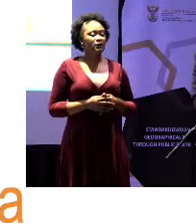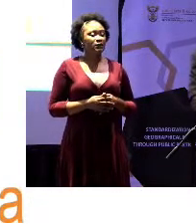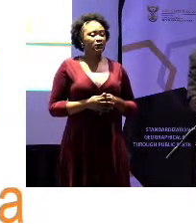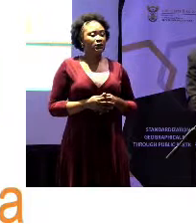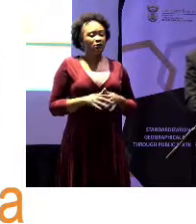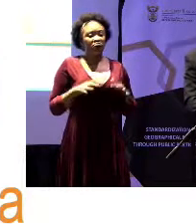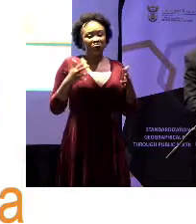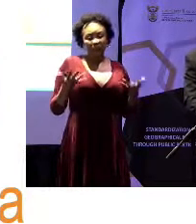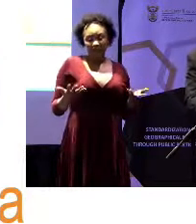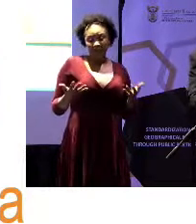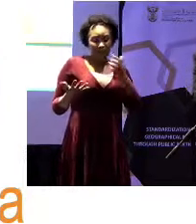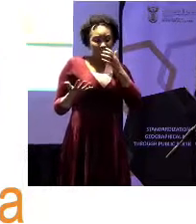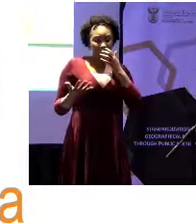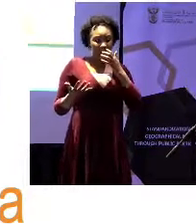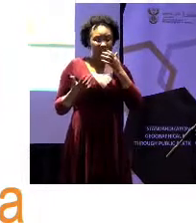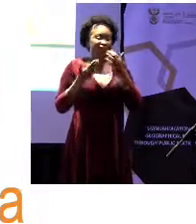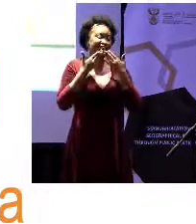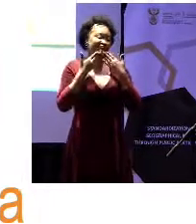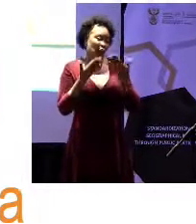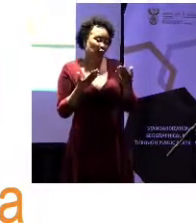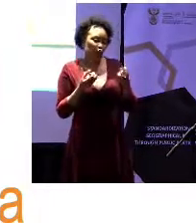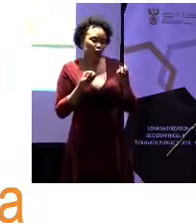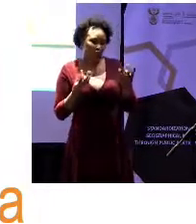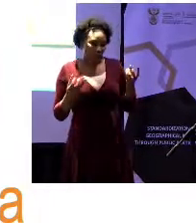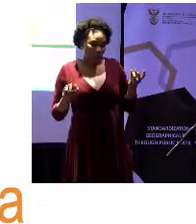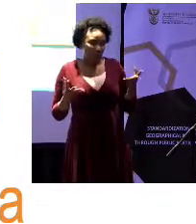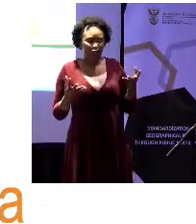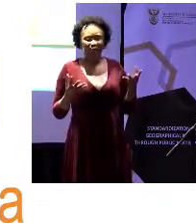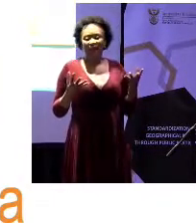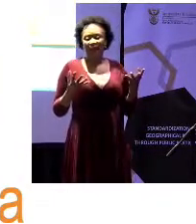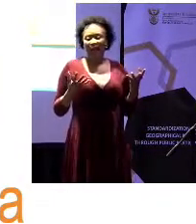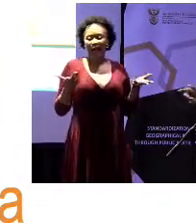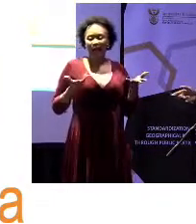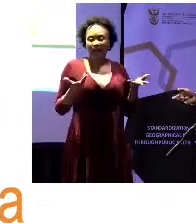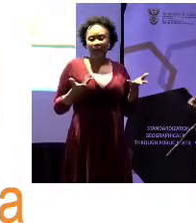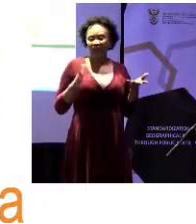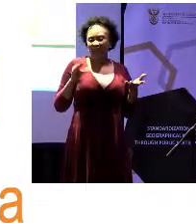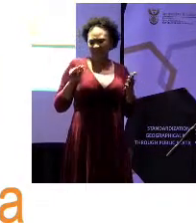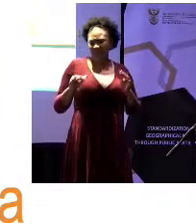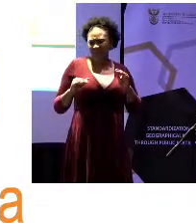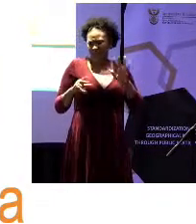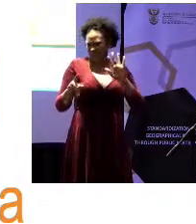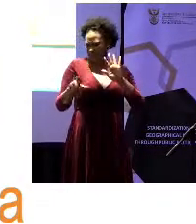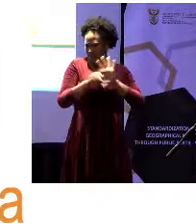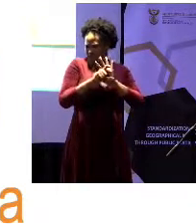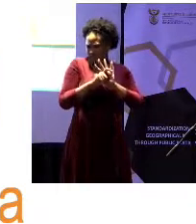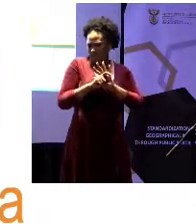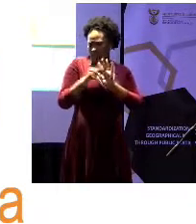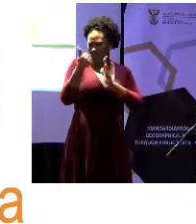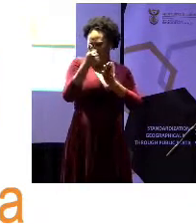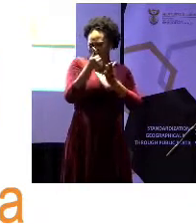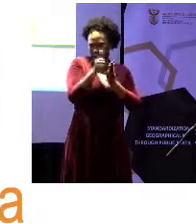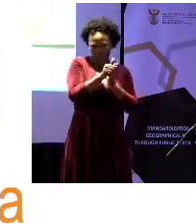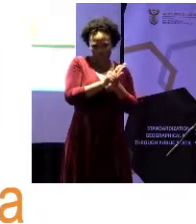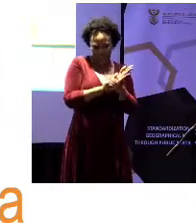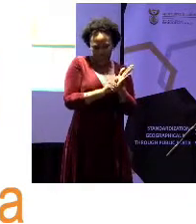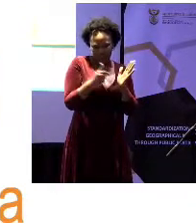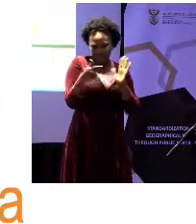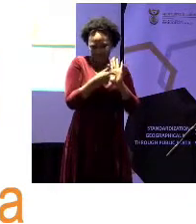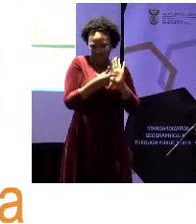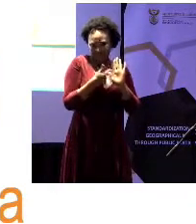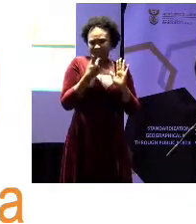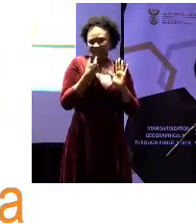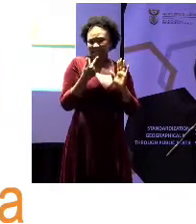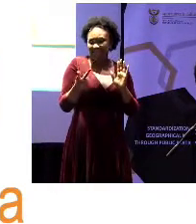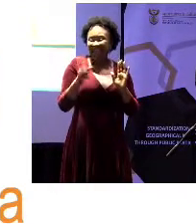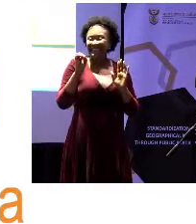Colleagues, with those few words, thank you very much. There is a section on the agenda for the questions and answers. If you can't